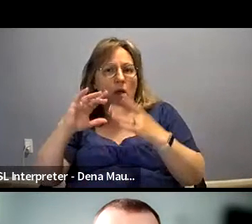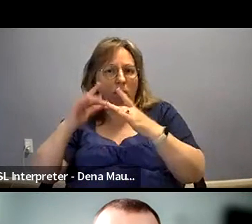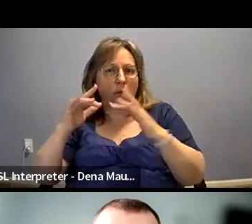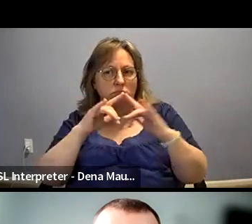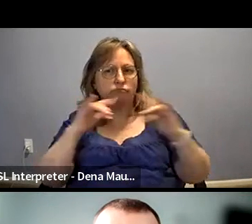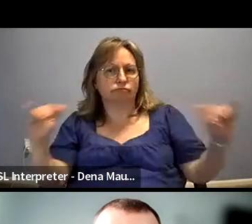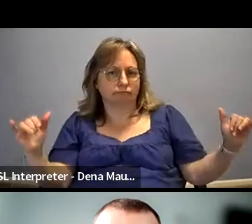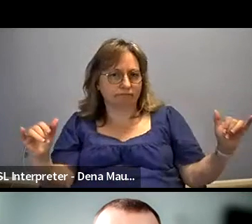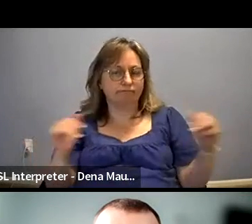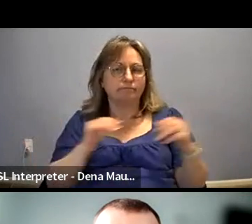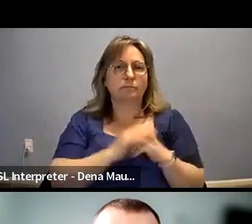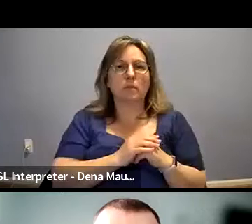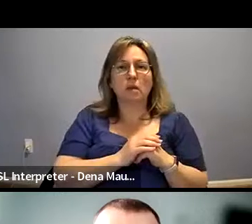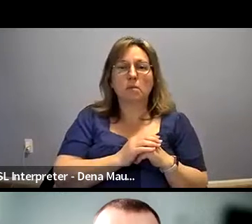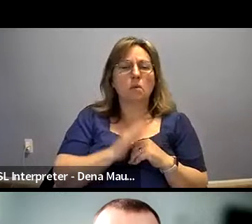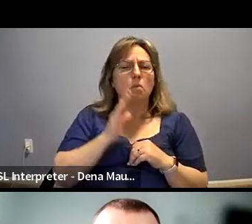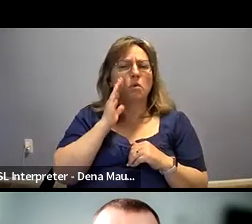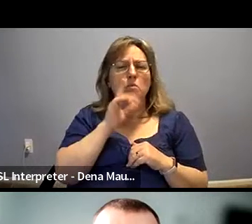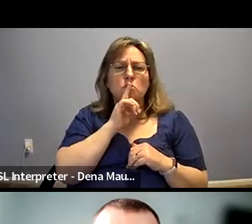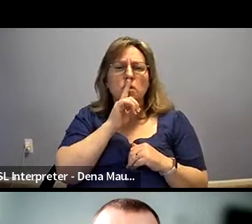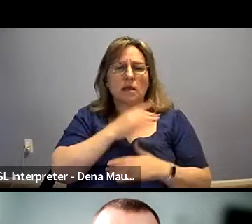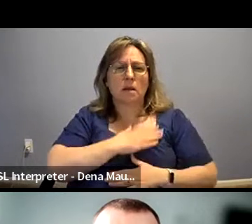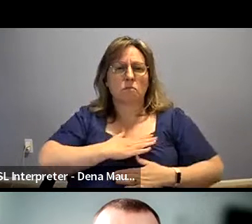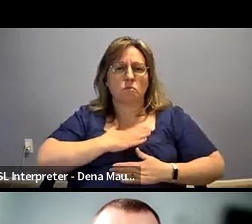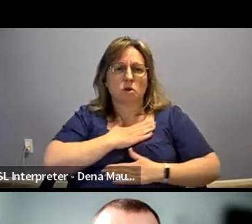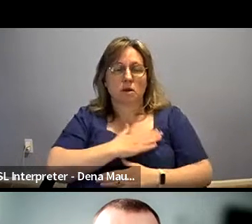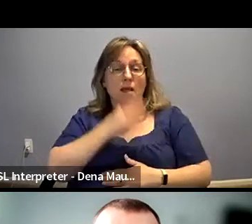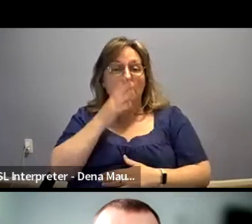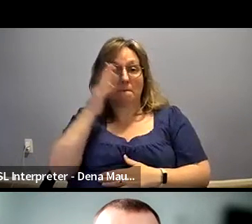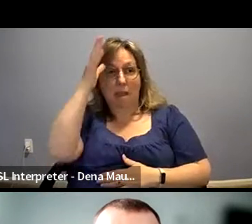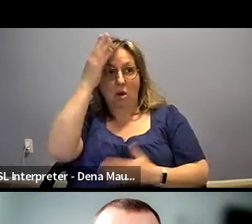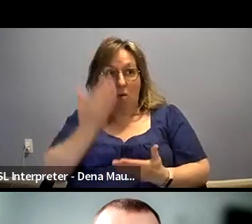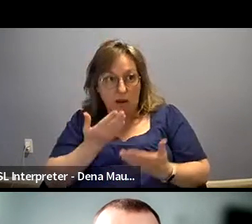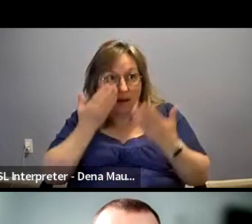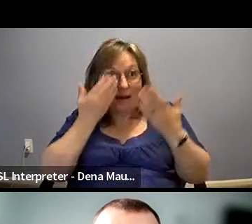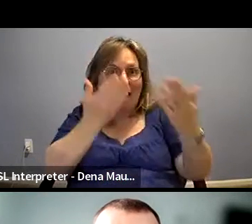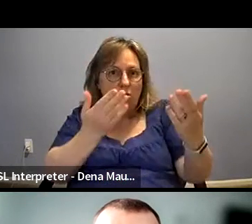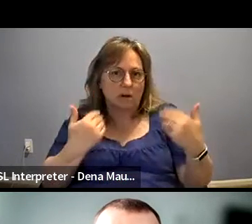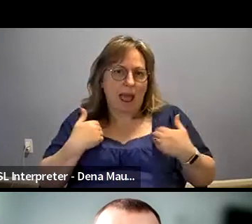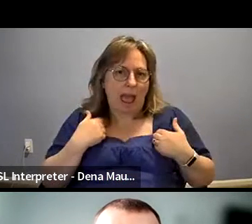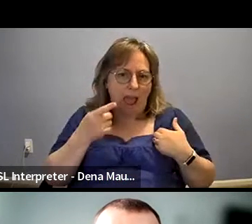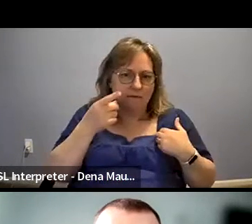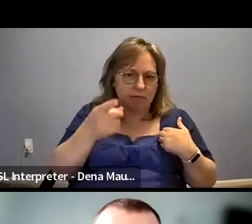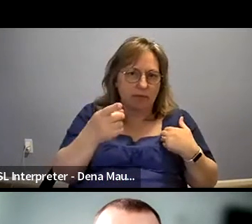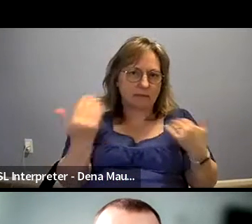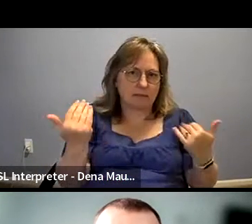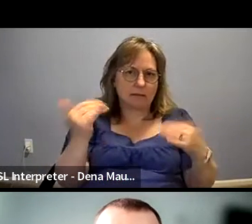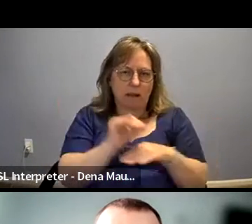parent recommendation to have this tonight and look forward to future events. So thank you.